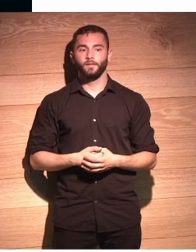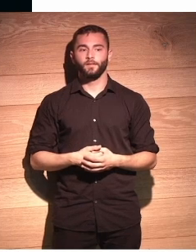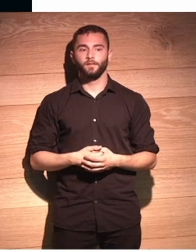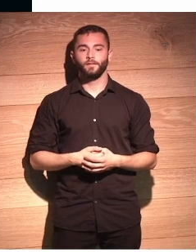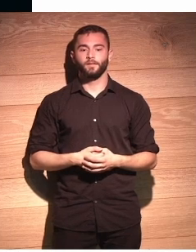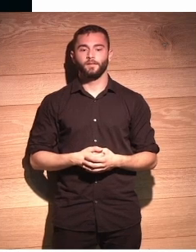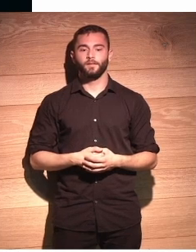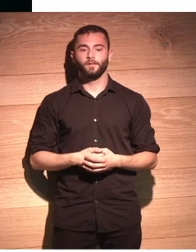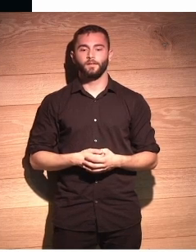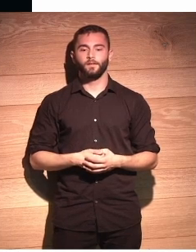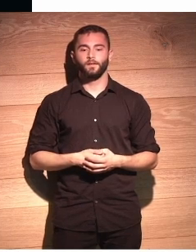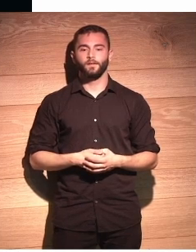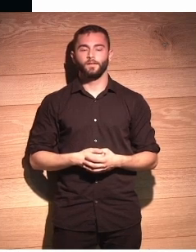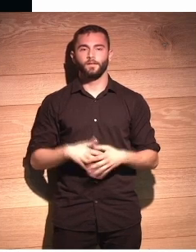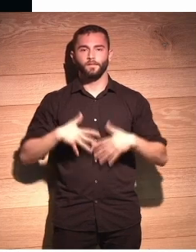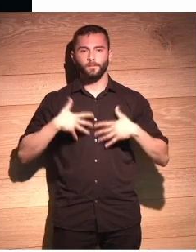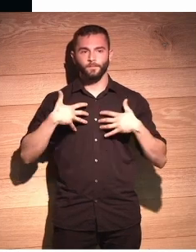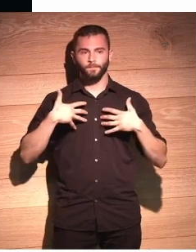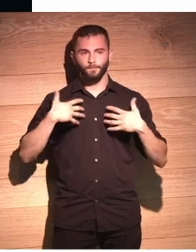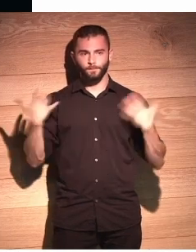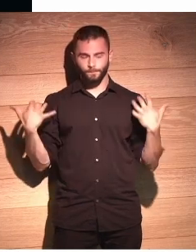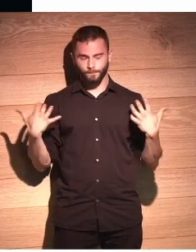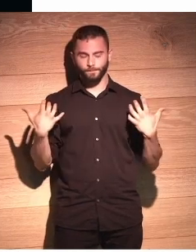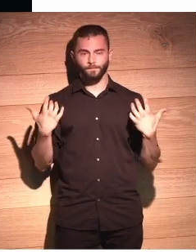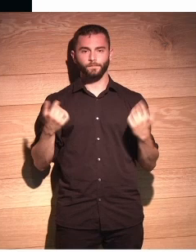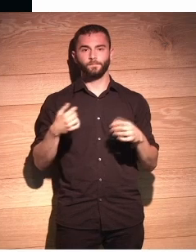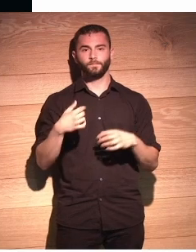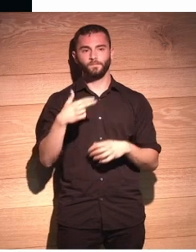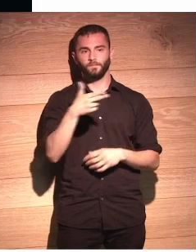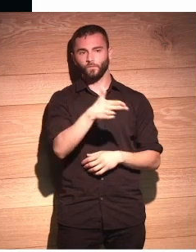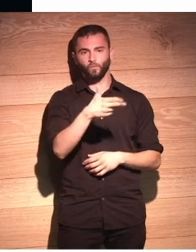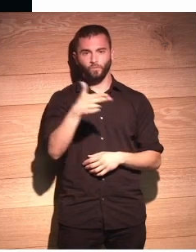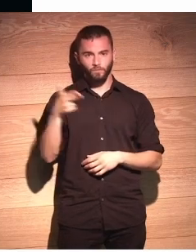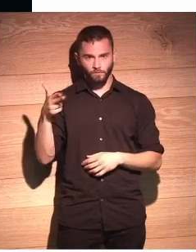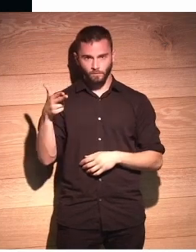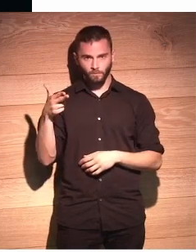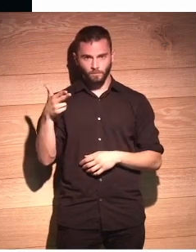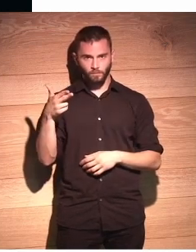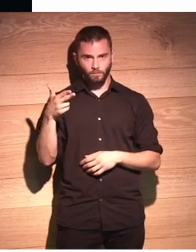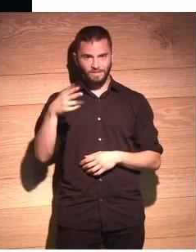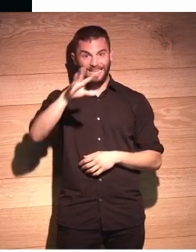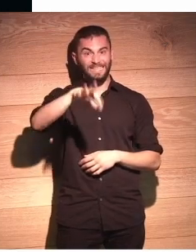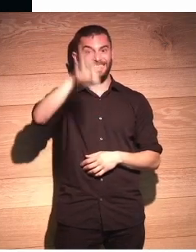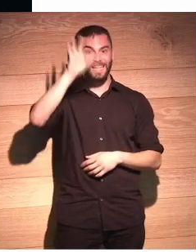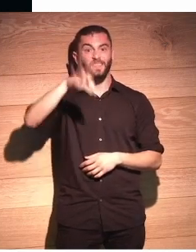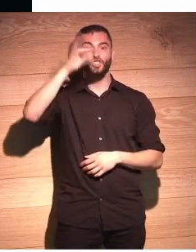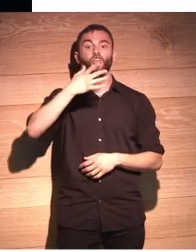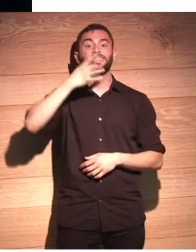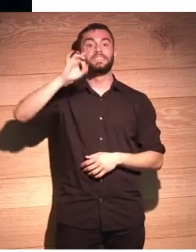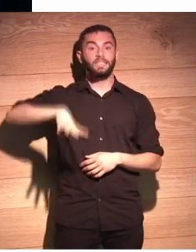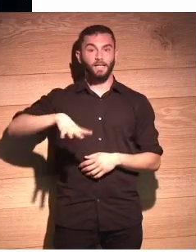orders, aim high. Let's watch the weapons make the decisions. Now, trust